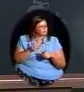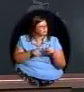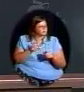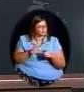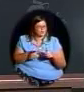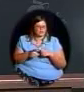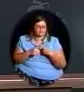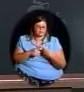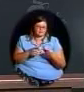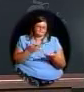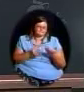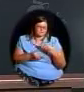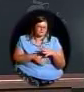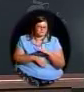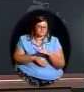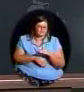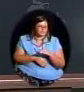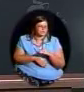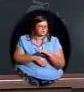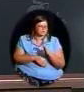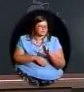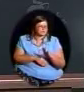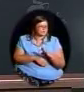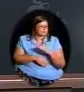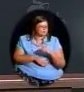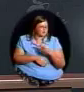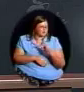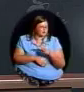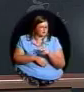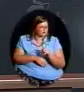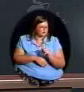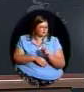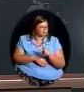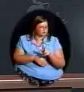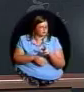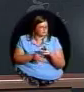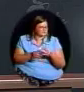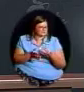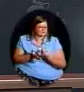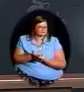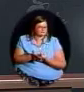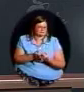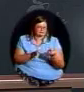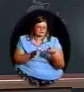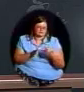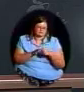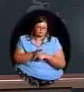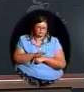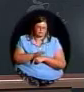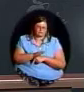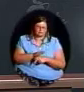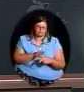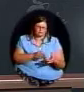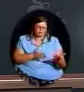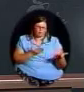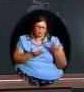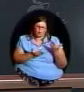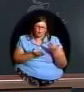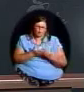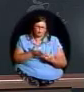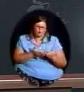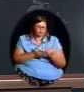talk a little bit more about that. I'd like to talk a little bit about, we just sort of breezed by it, what are some of those key